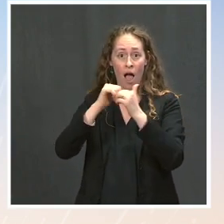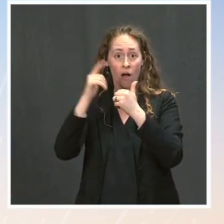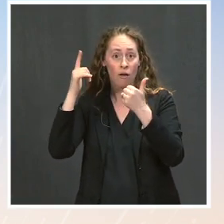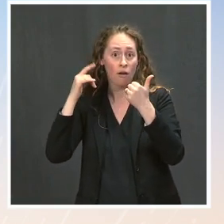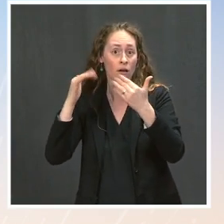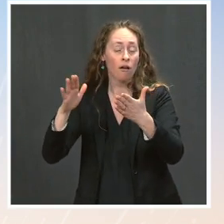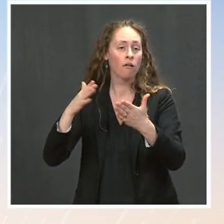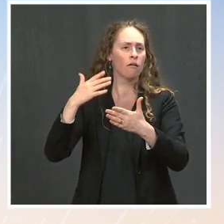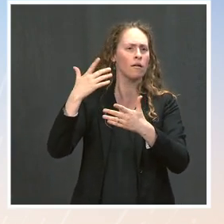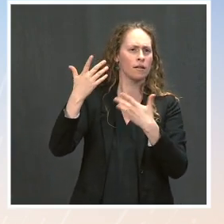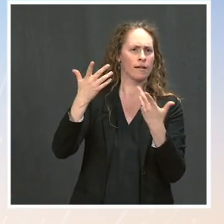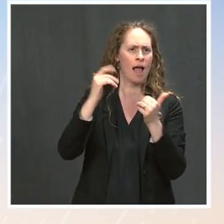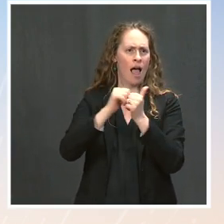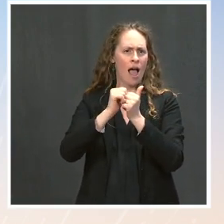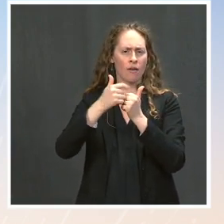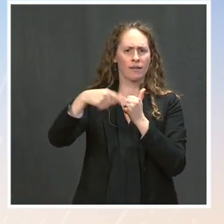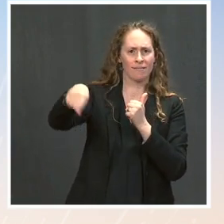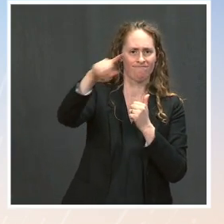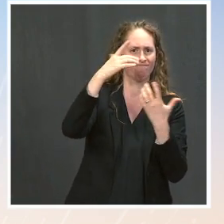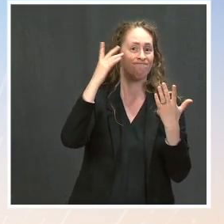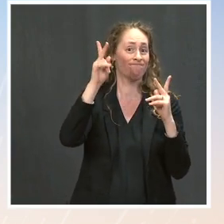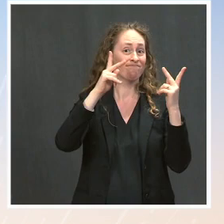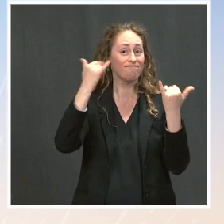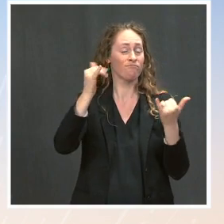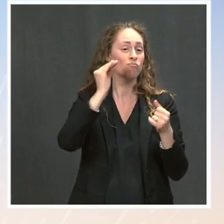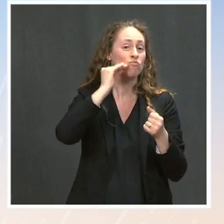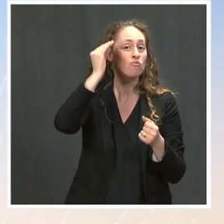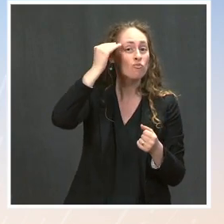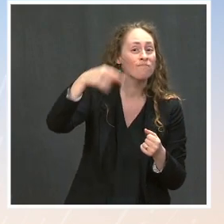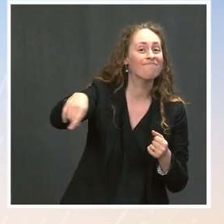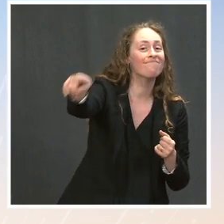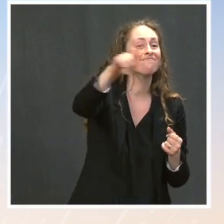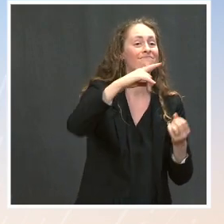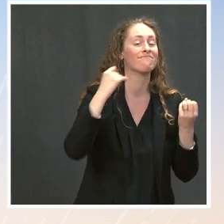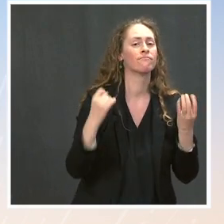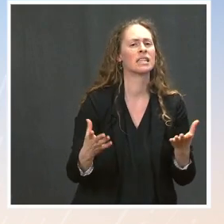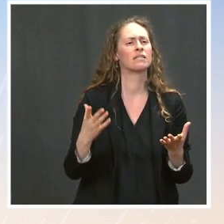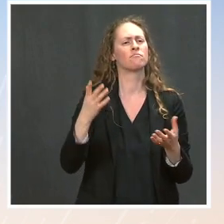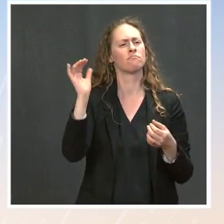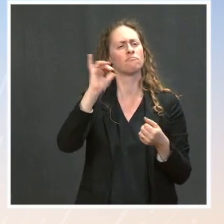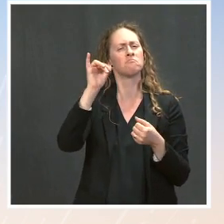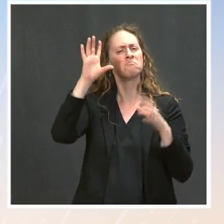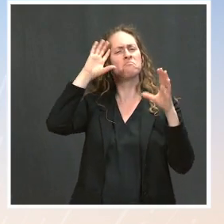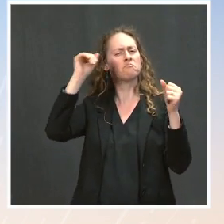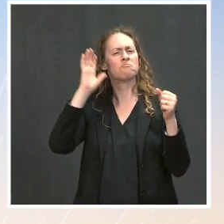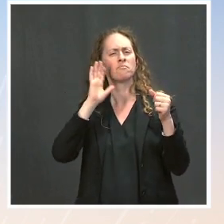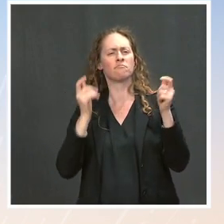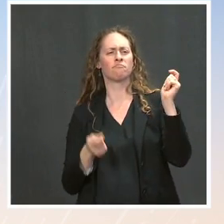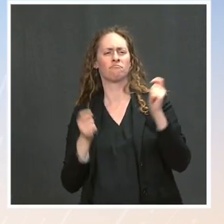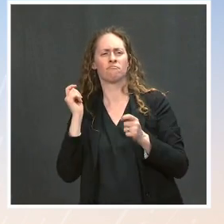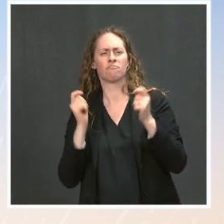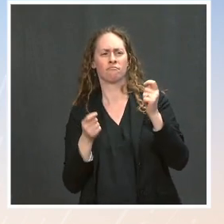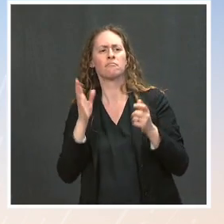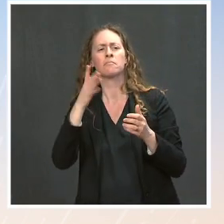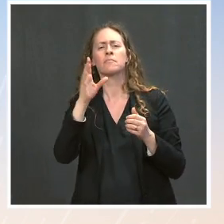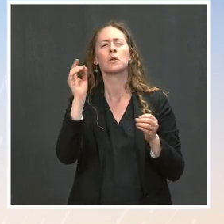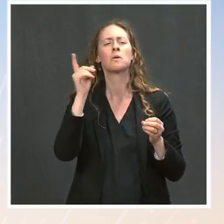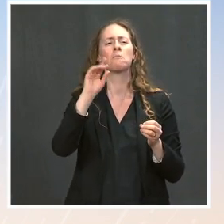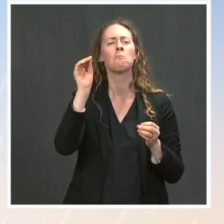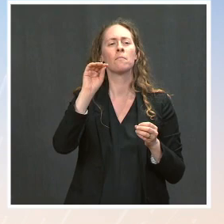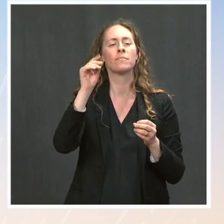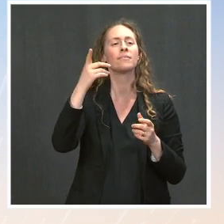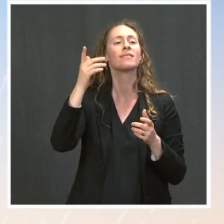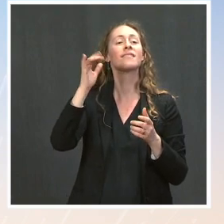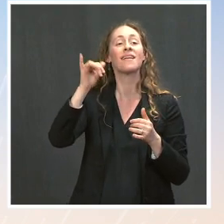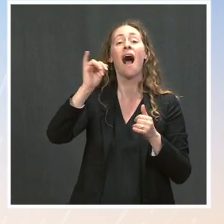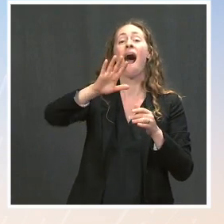home. That's always a part of it, but even more so to, you know, not having all of these incredible stories, inspiring stories